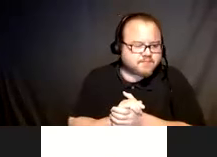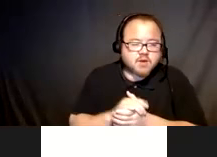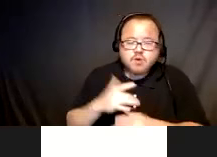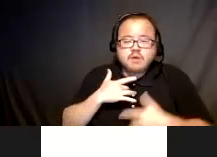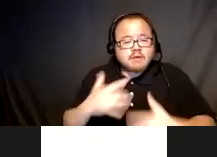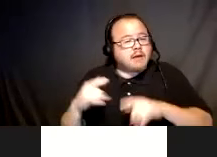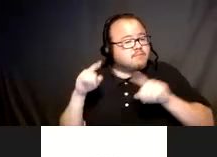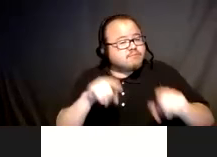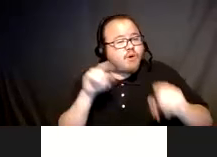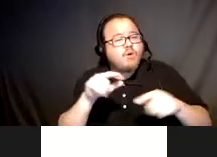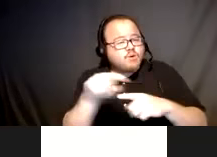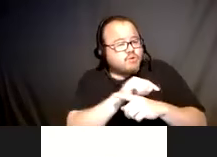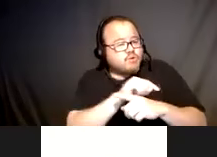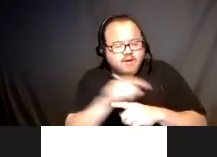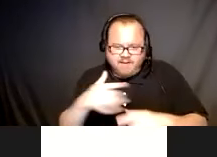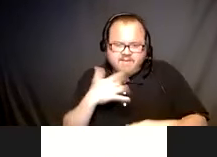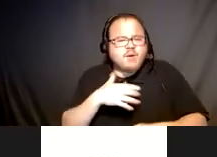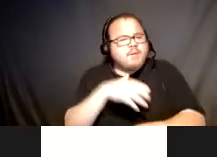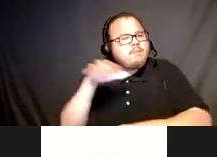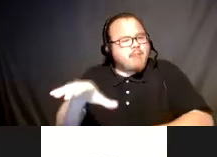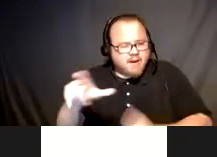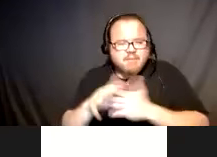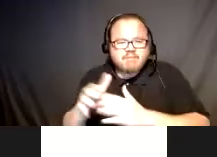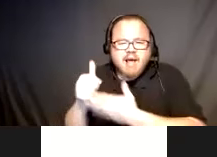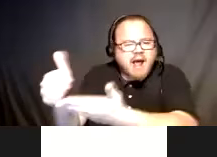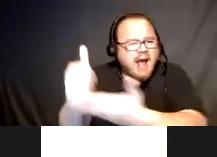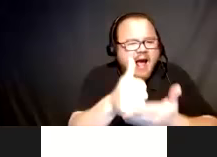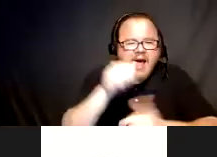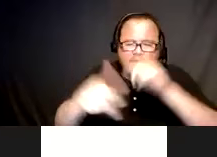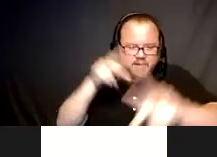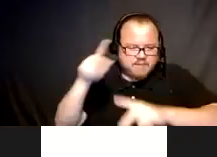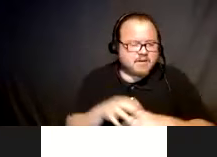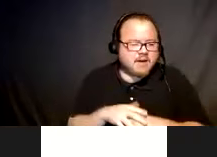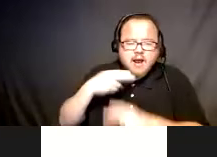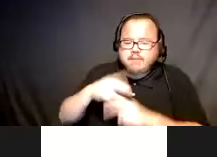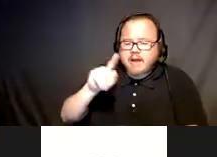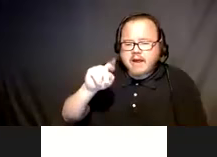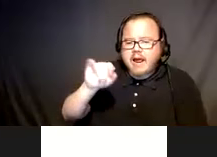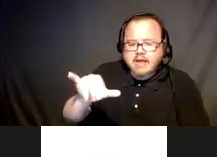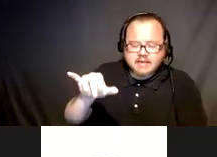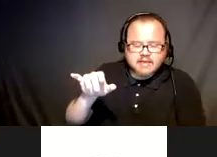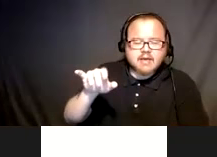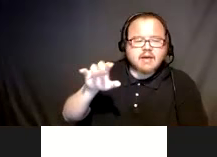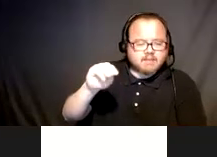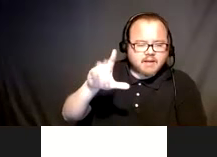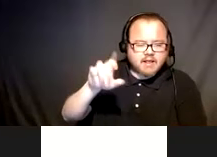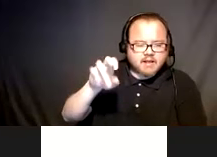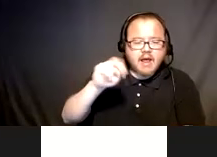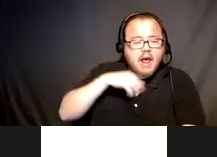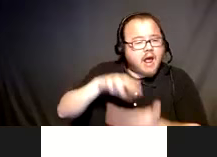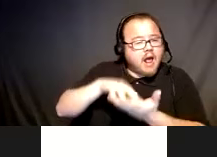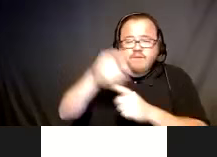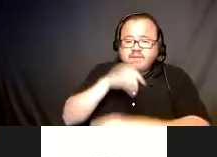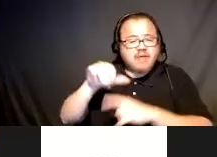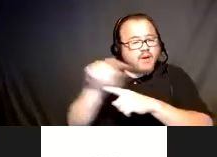come away feeling empowered to help others. My name is Katie McClendon, and what I learned from the suicide prevention training